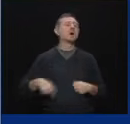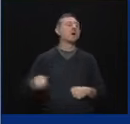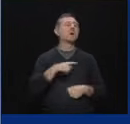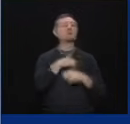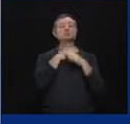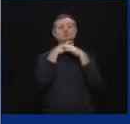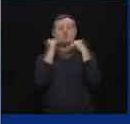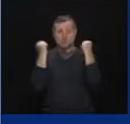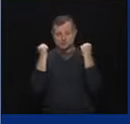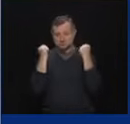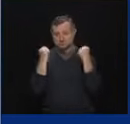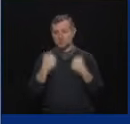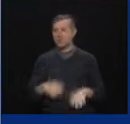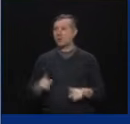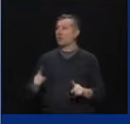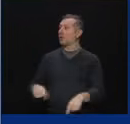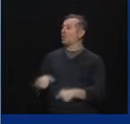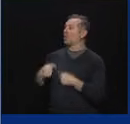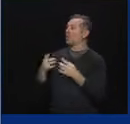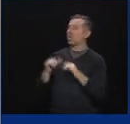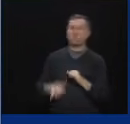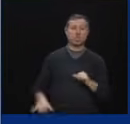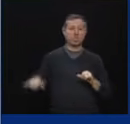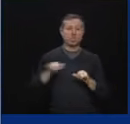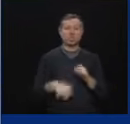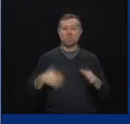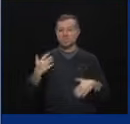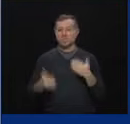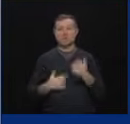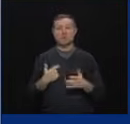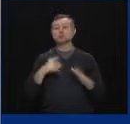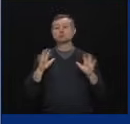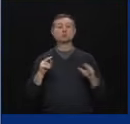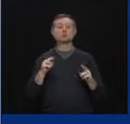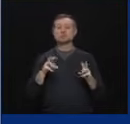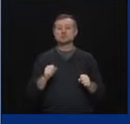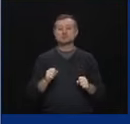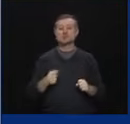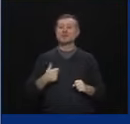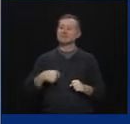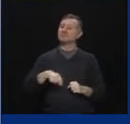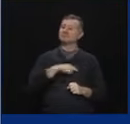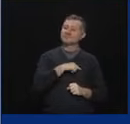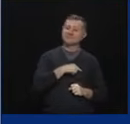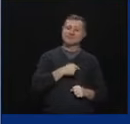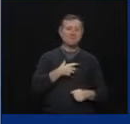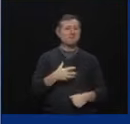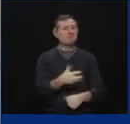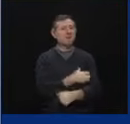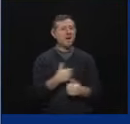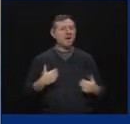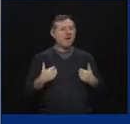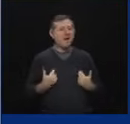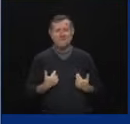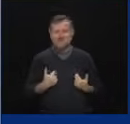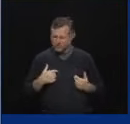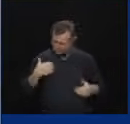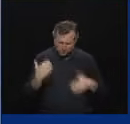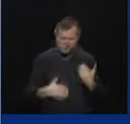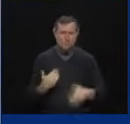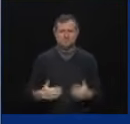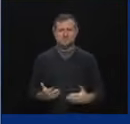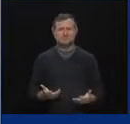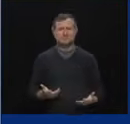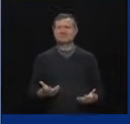long haul. And the great news is we have the power to end this. If every single person in New York State who